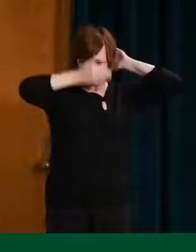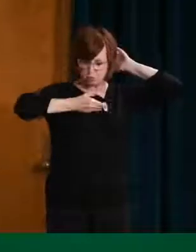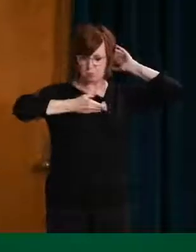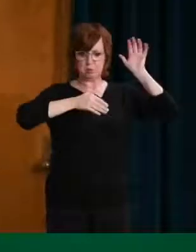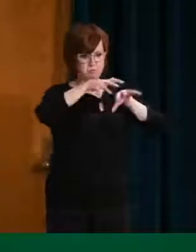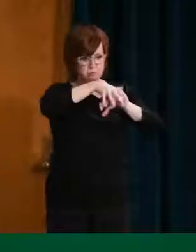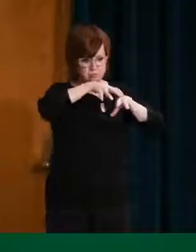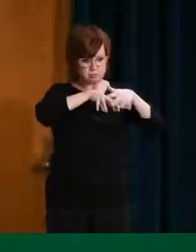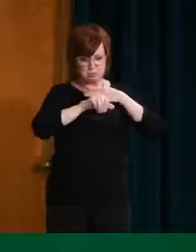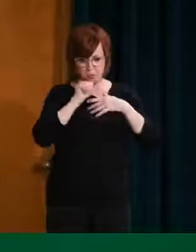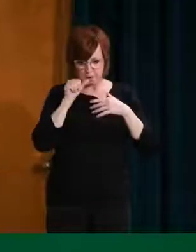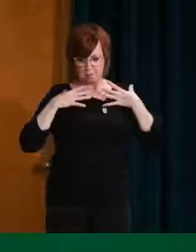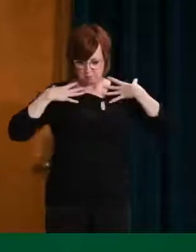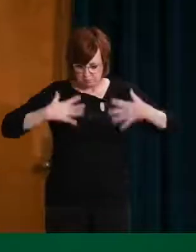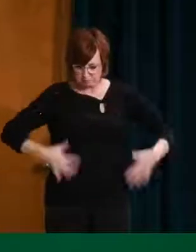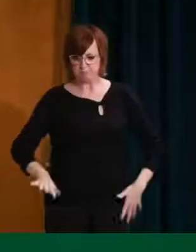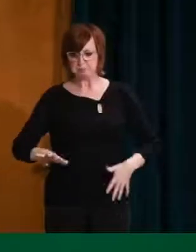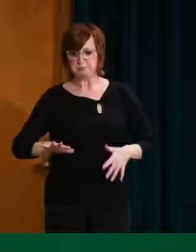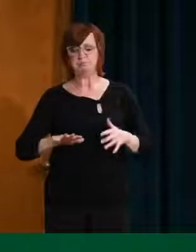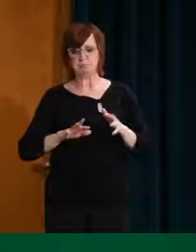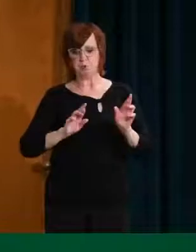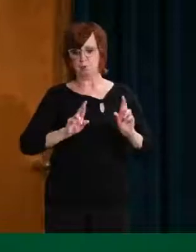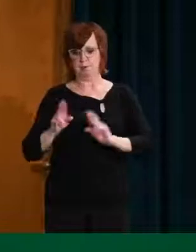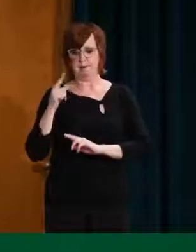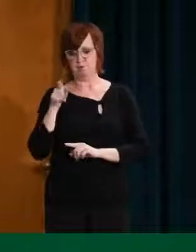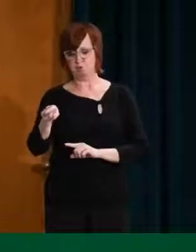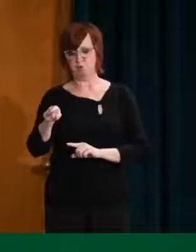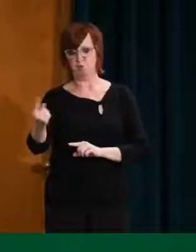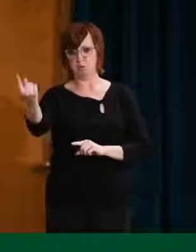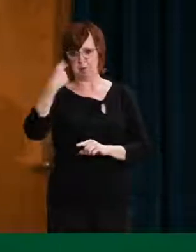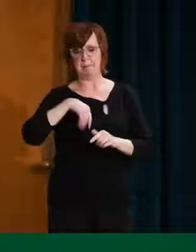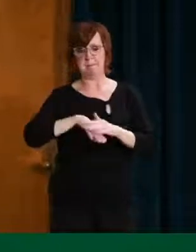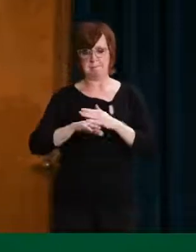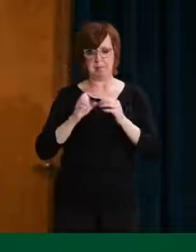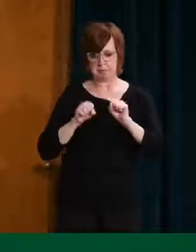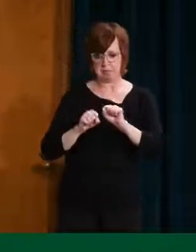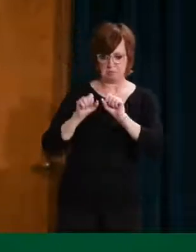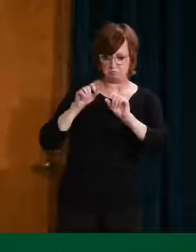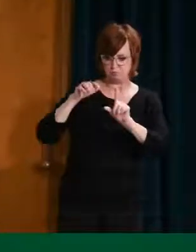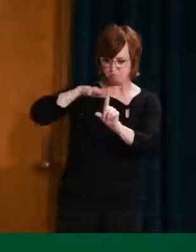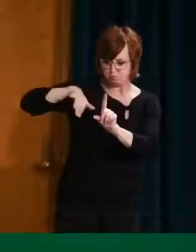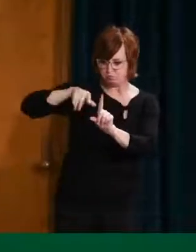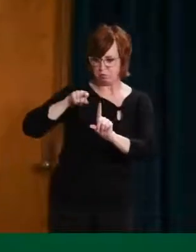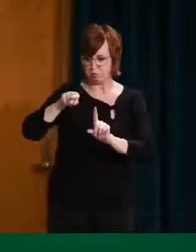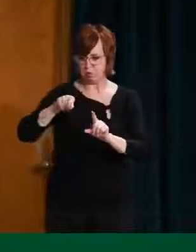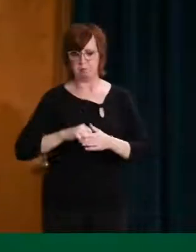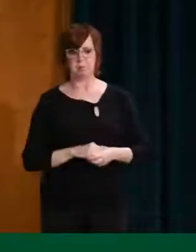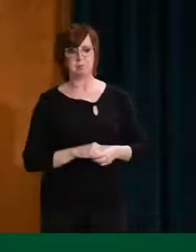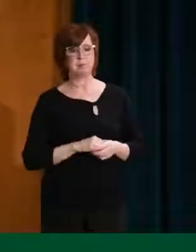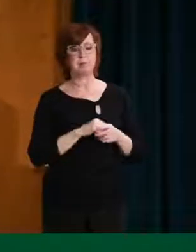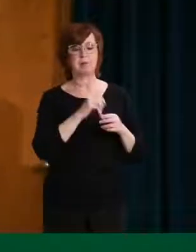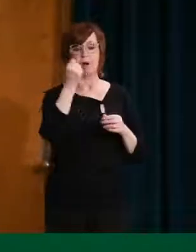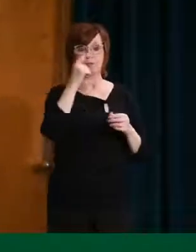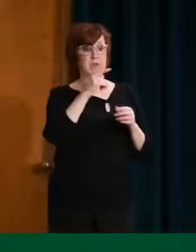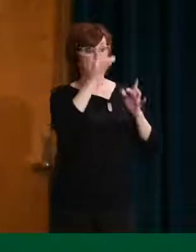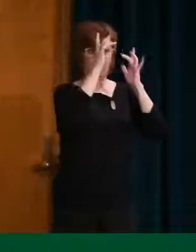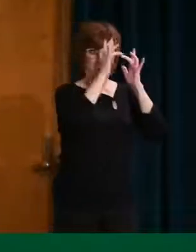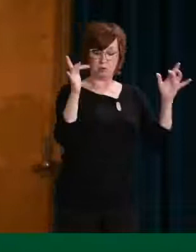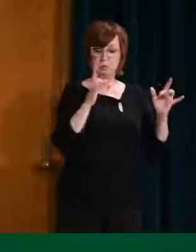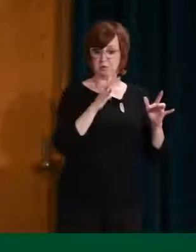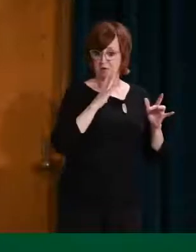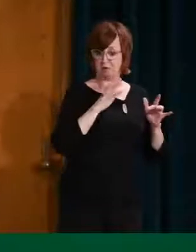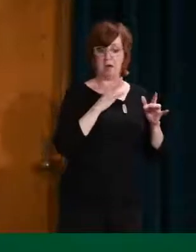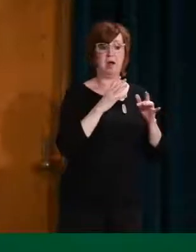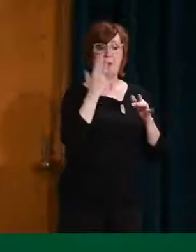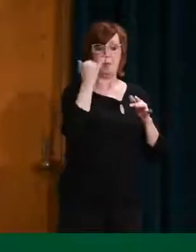those sites. And within the hospital setting, there's been very appropriate use of PPE and no transmission in those settings as